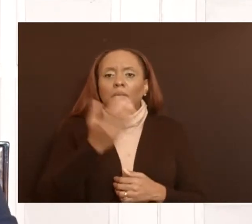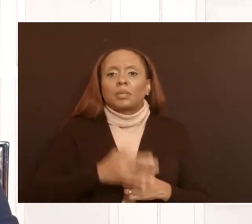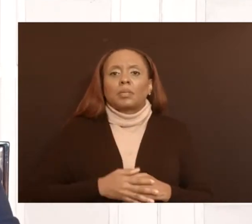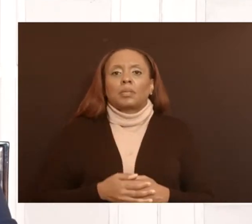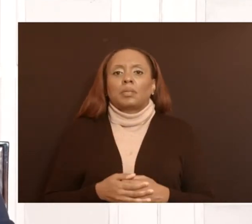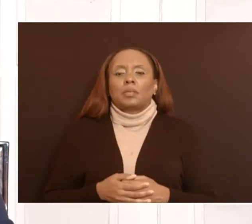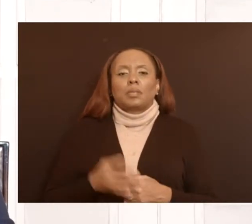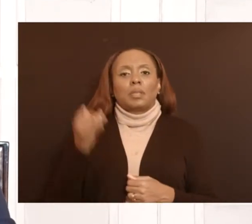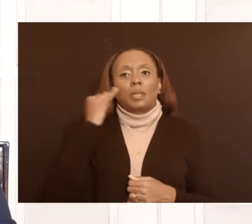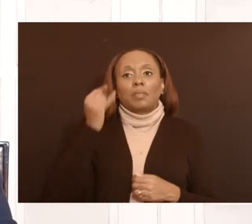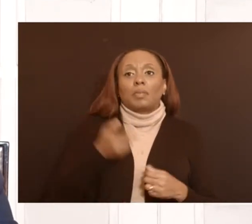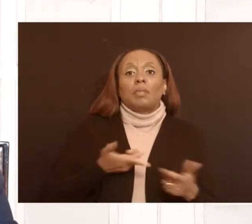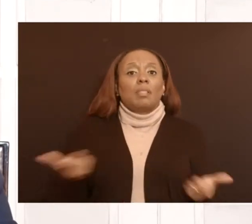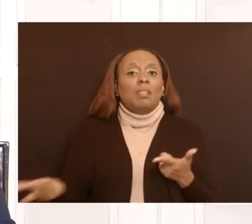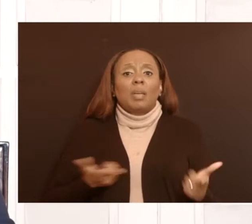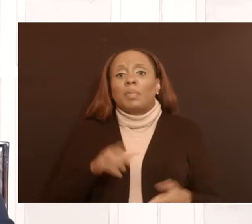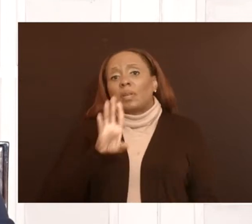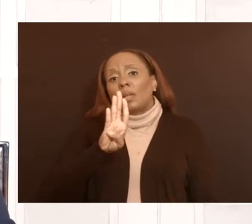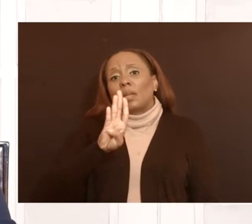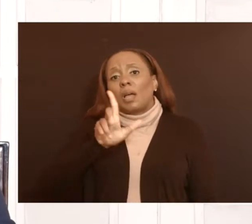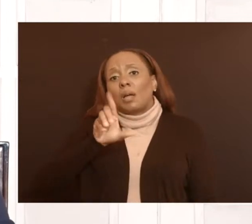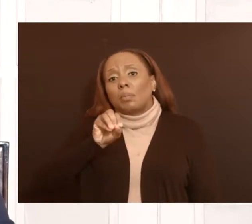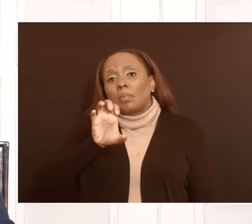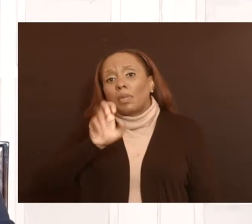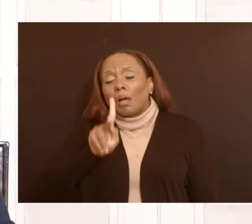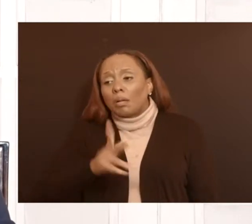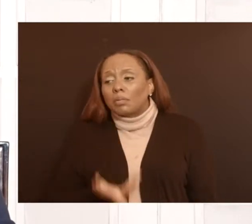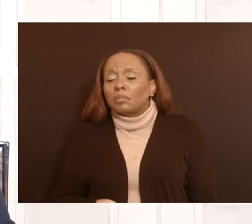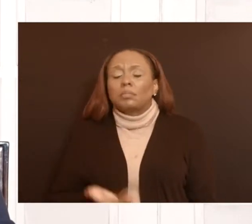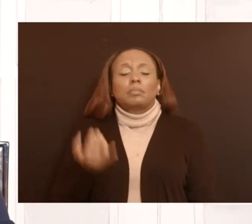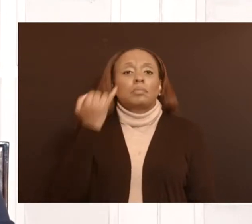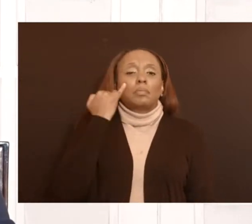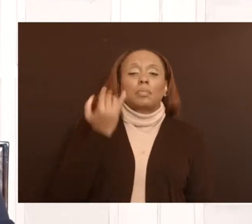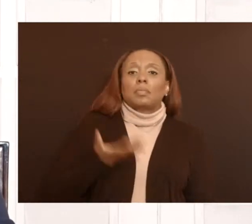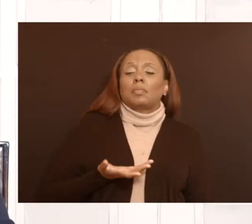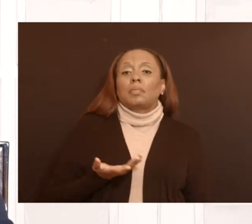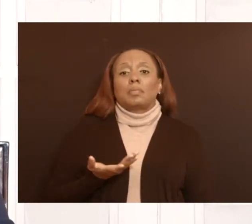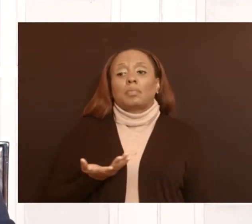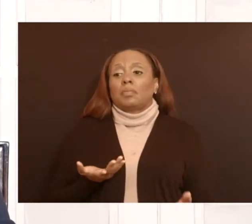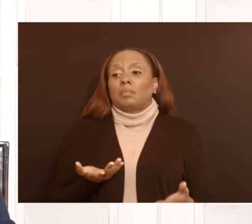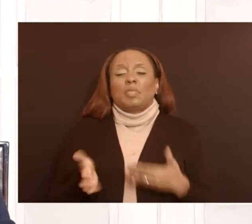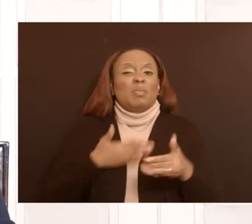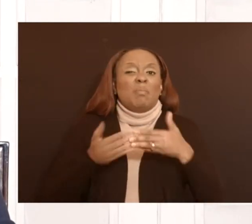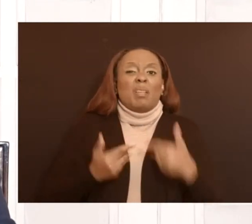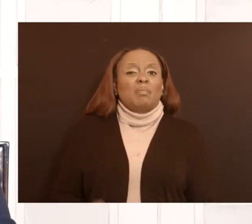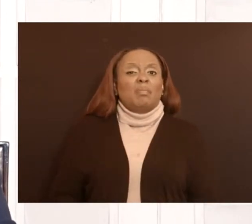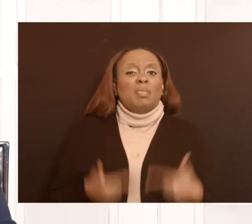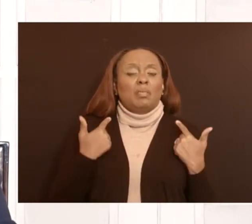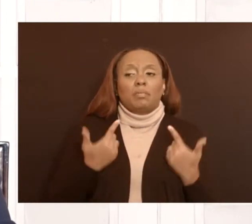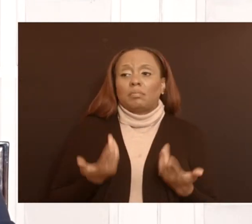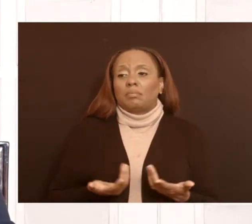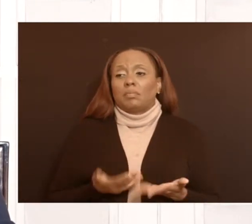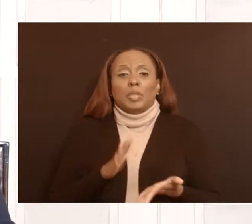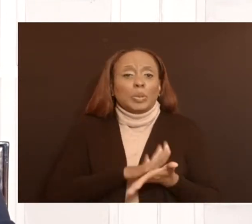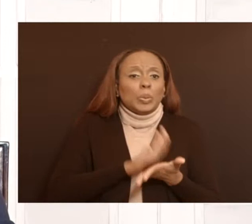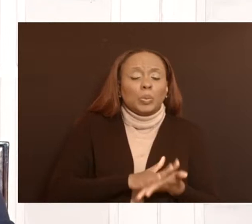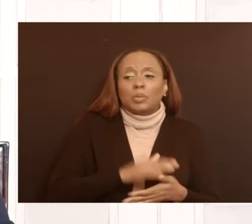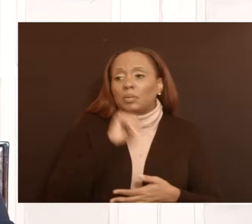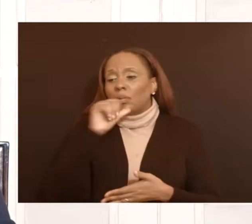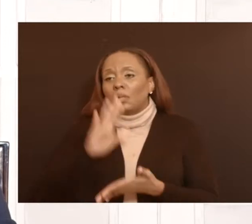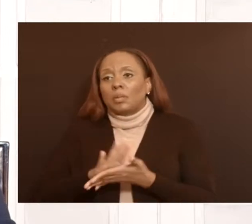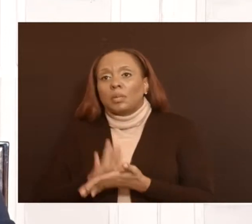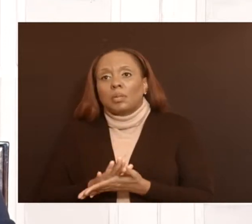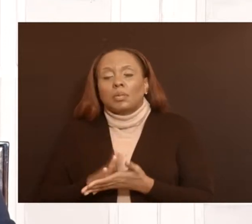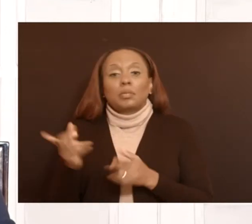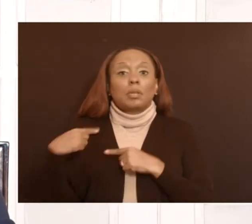the blocks, right, on the street, in the schools, etc. I am begging you this evening, right, as we're at this juncture. We have done extremely